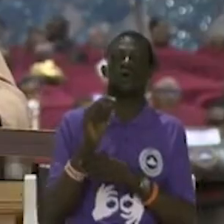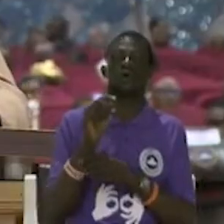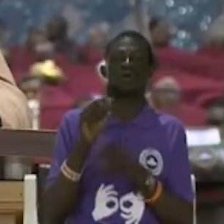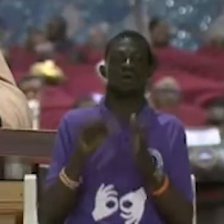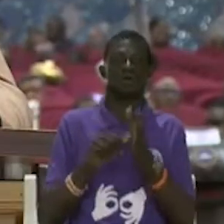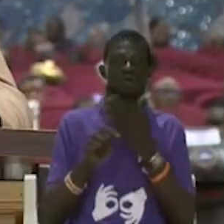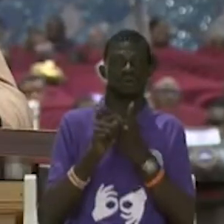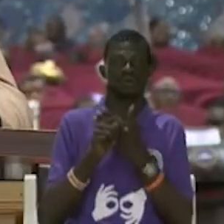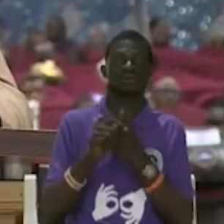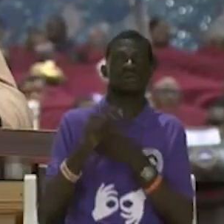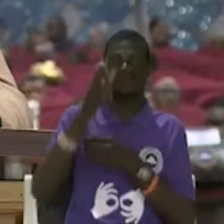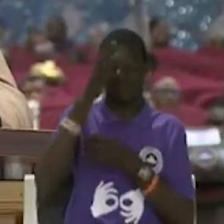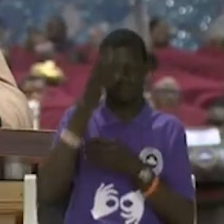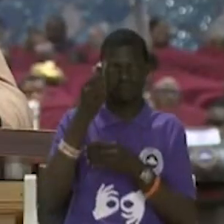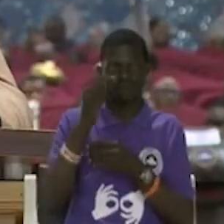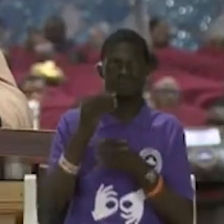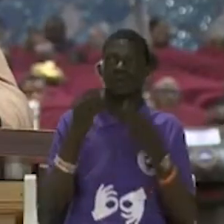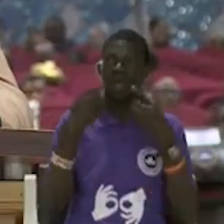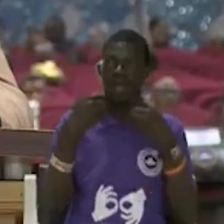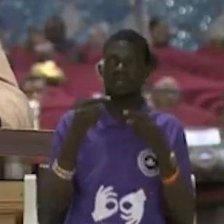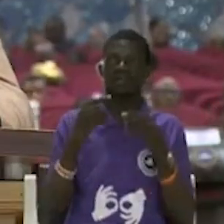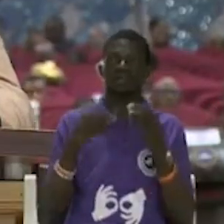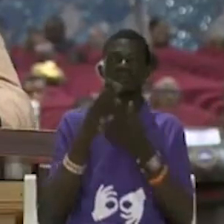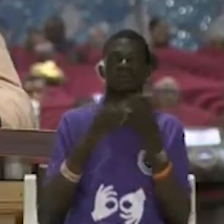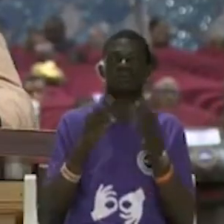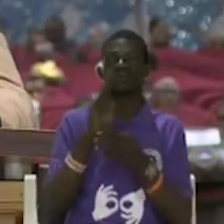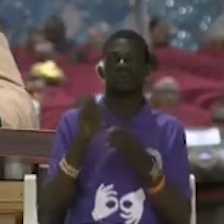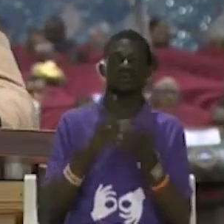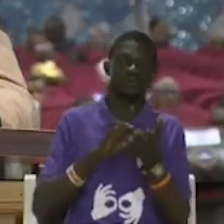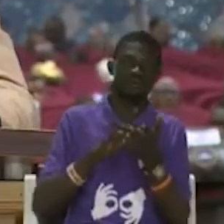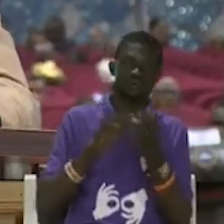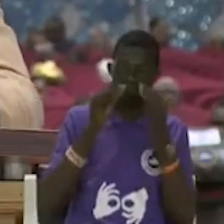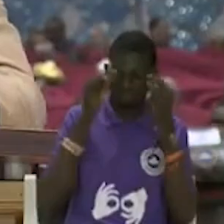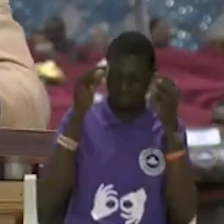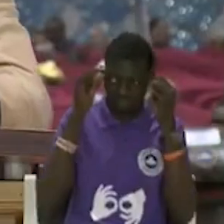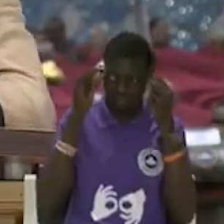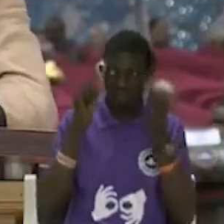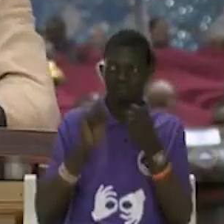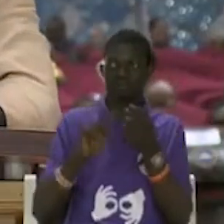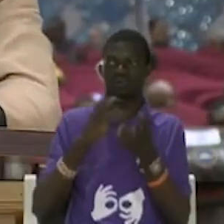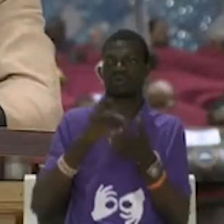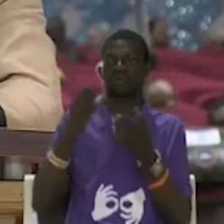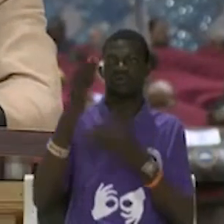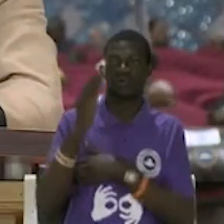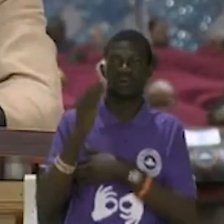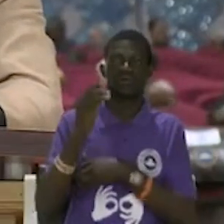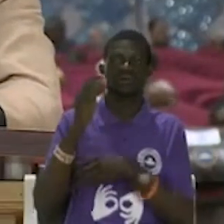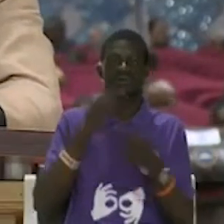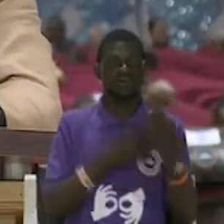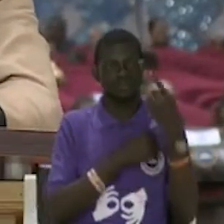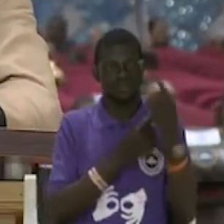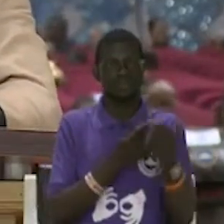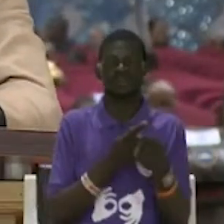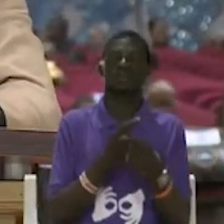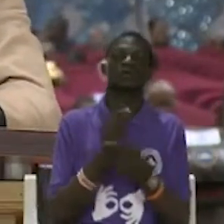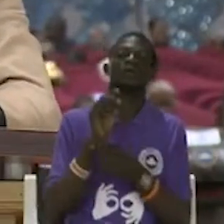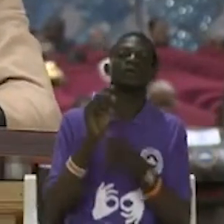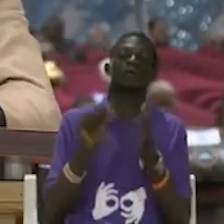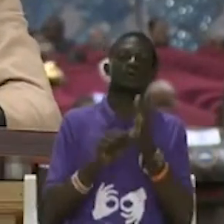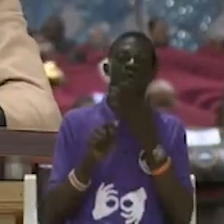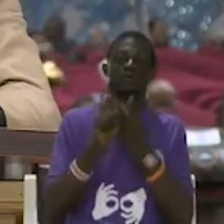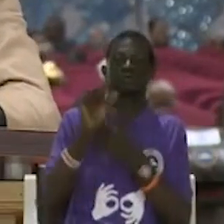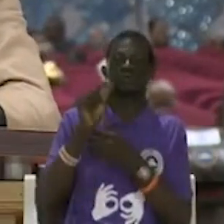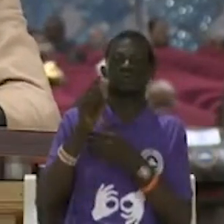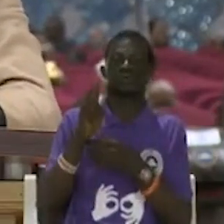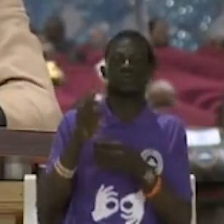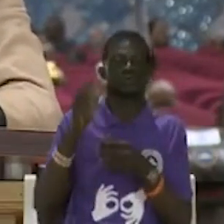Daddy Gio gave a word of knowledge about someone using prescription glasses. To the glory of God, since August 2024,